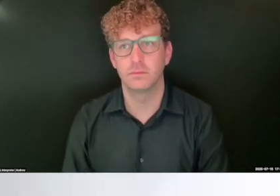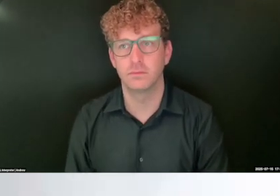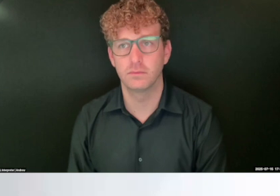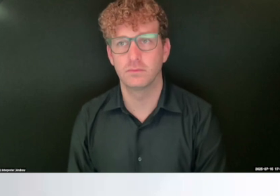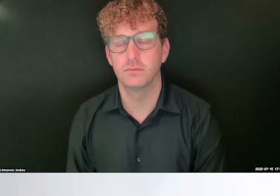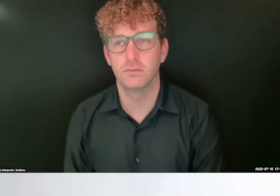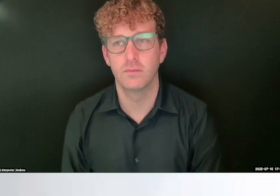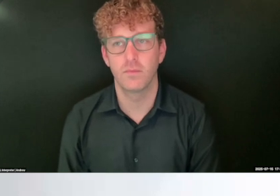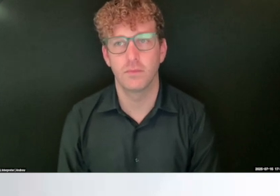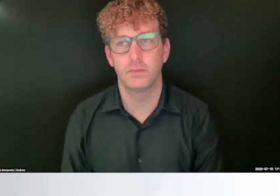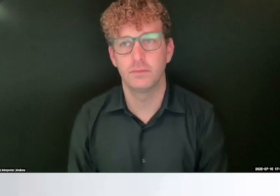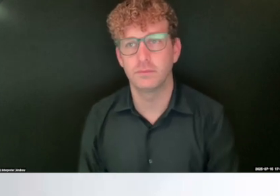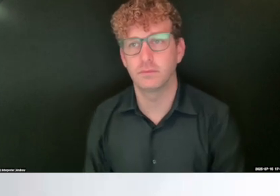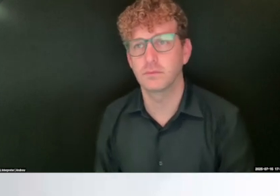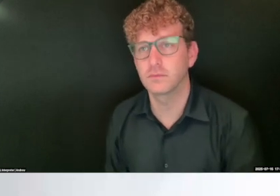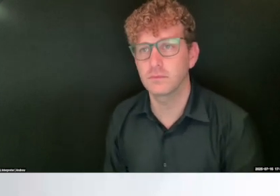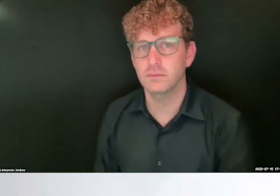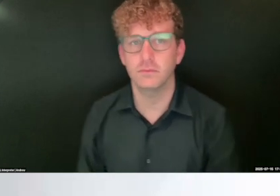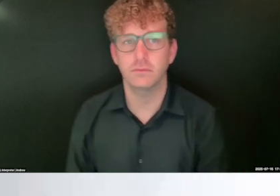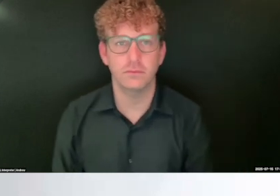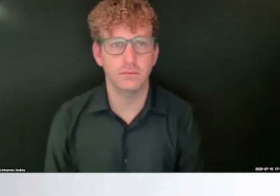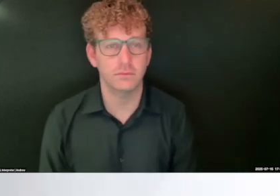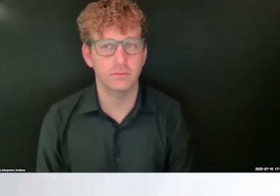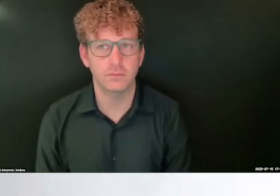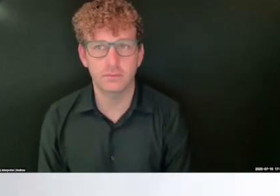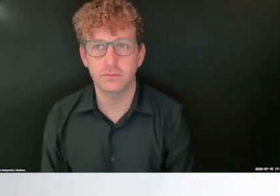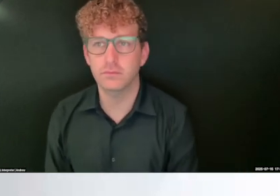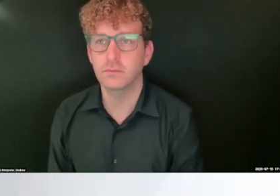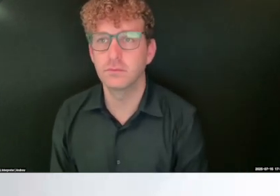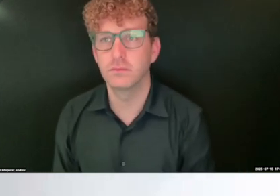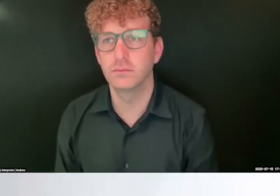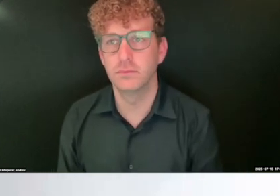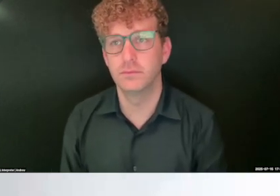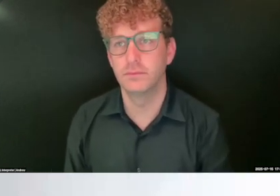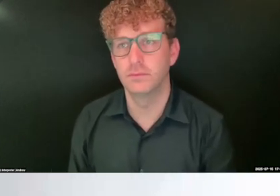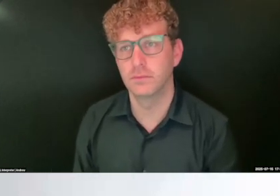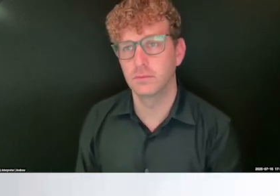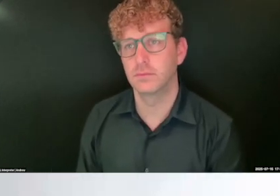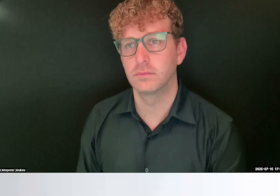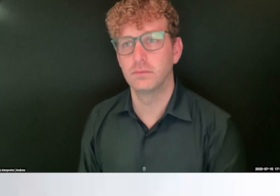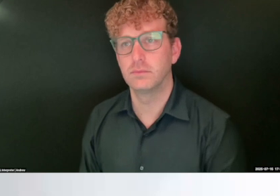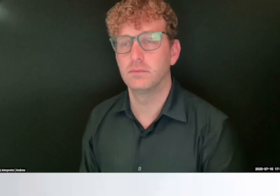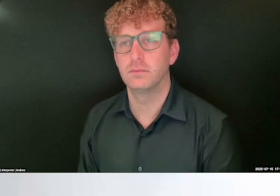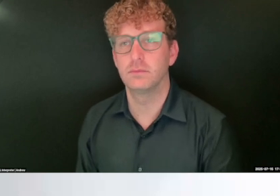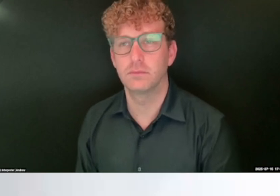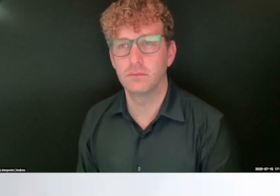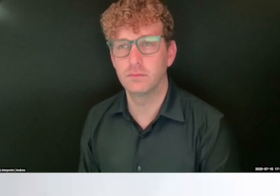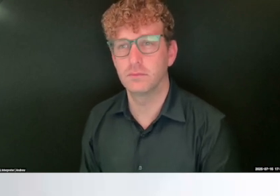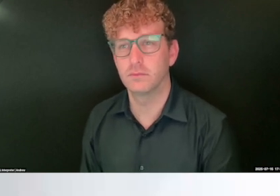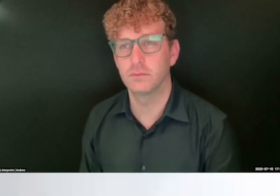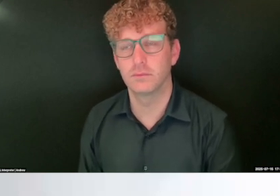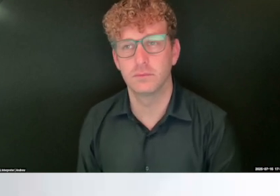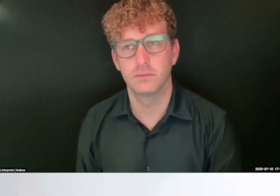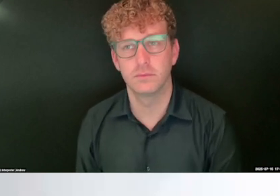reduce barriers to participation, and we're encouraging interested communities to fill out our interest survey, which helps us better understand the needs